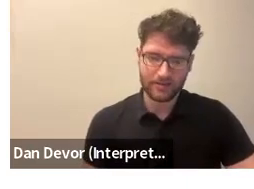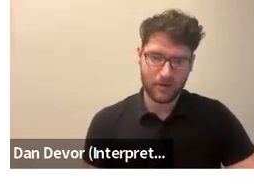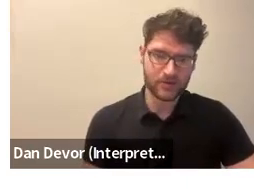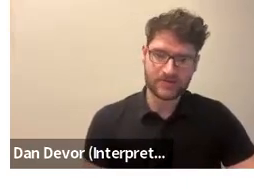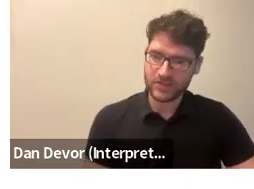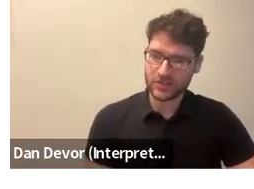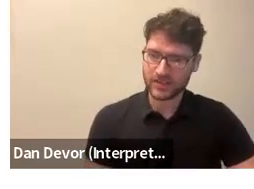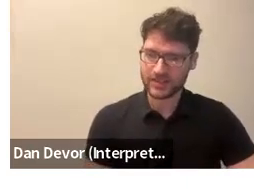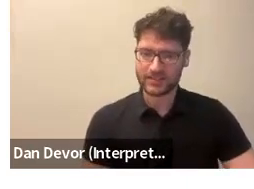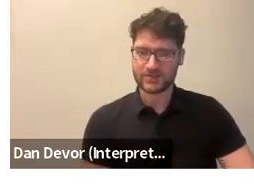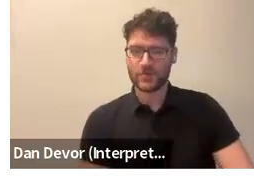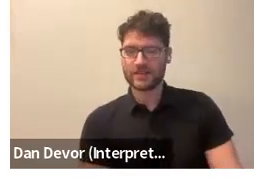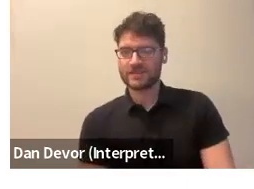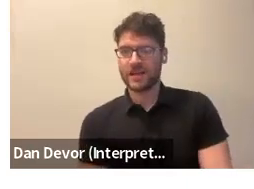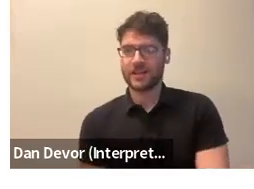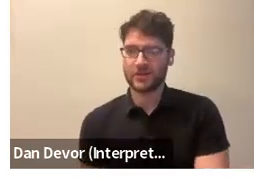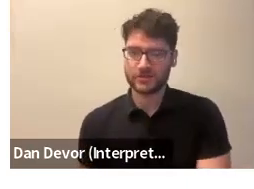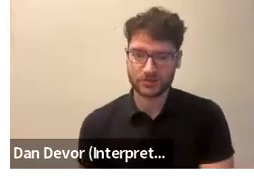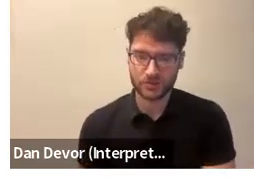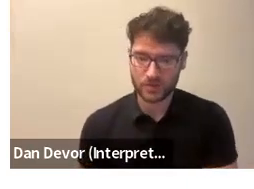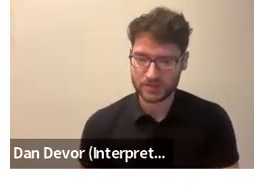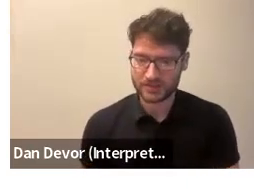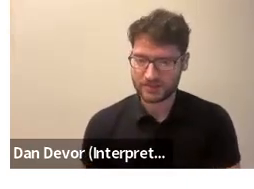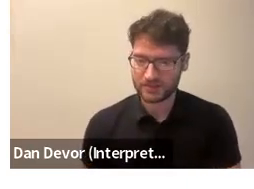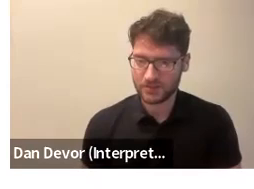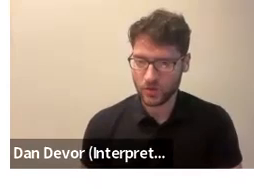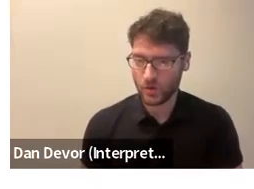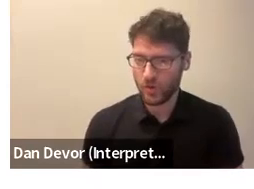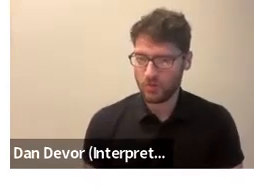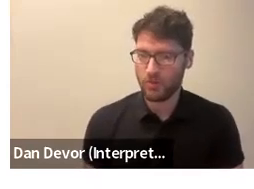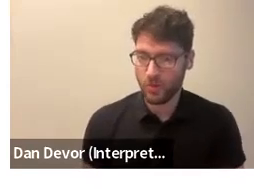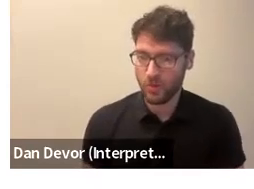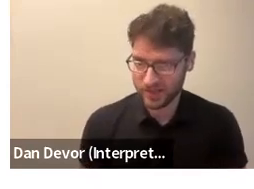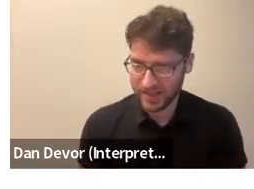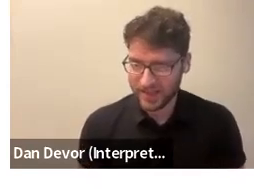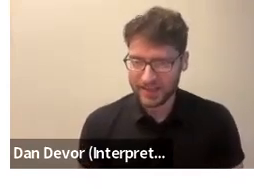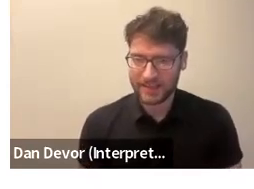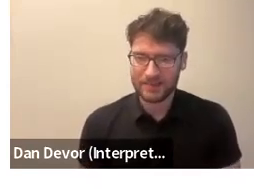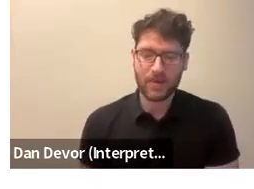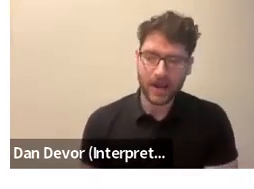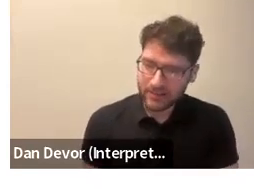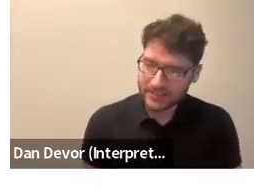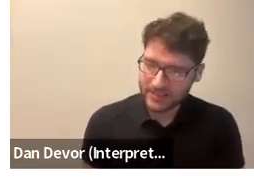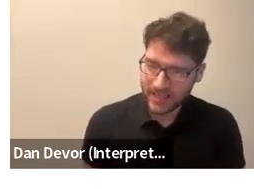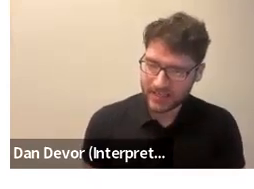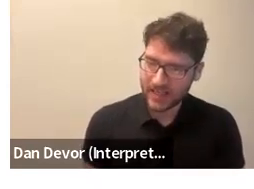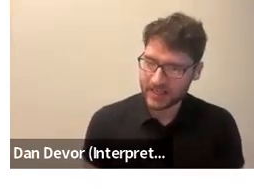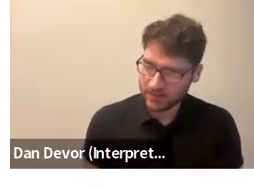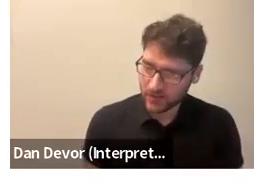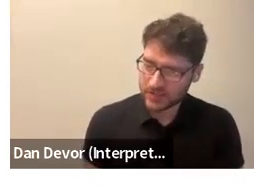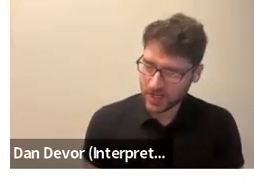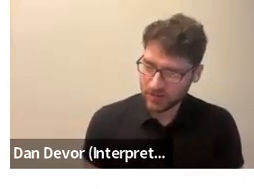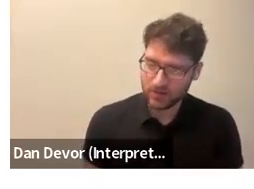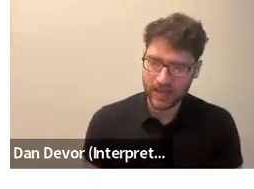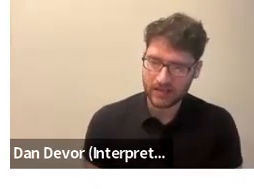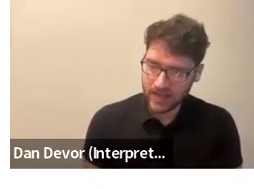Now, Martha's Vineyard is when sign language was, quote unquote, born. In Paris, at that